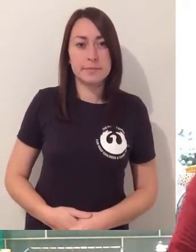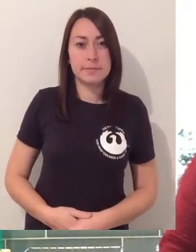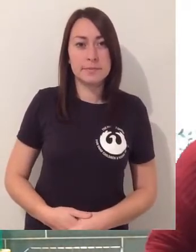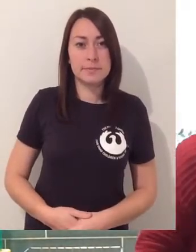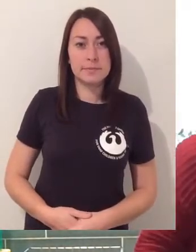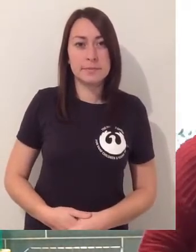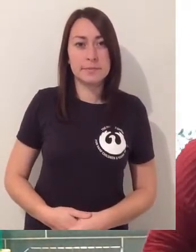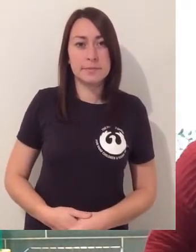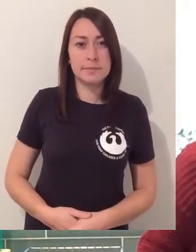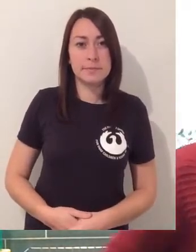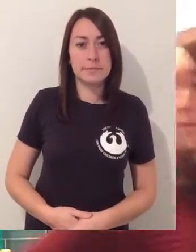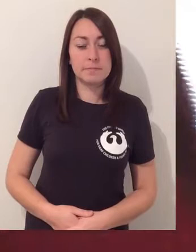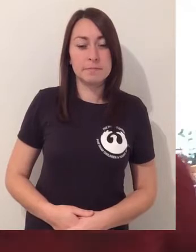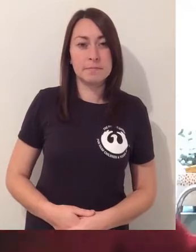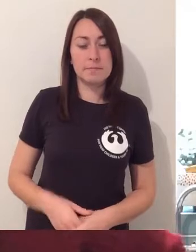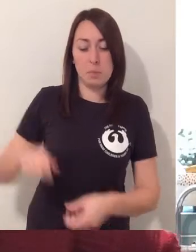We're going to let that warm up.